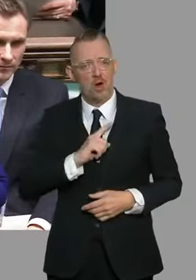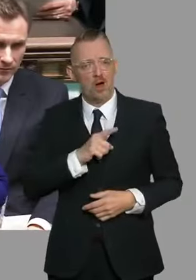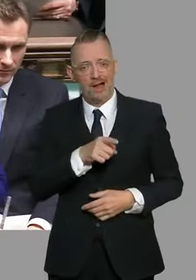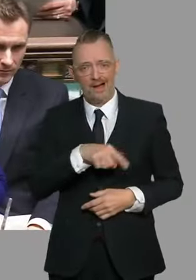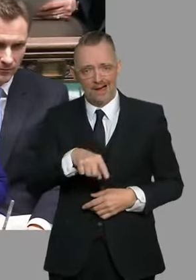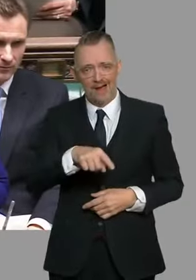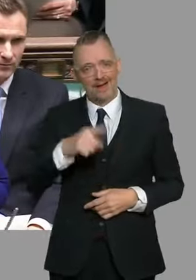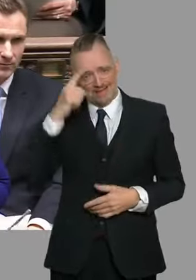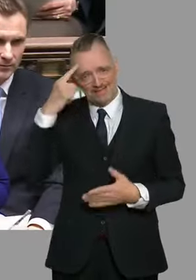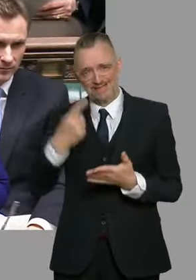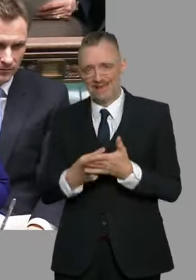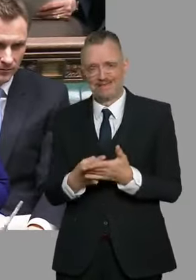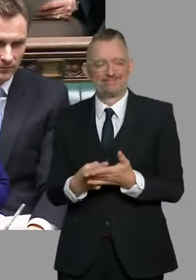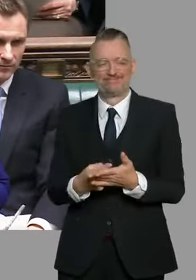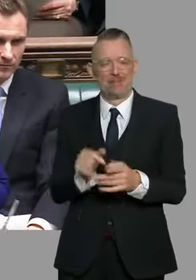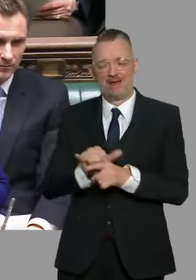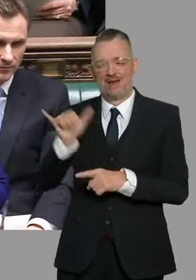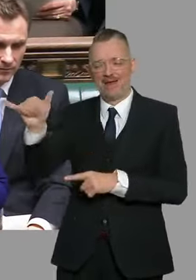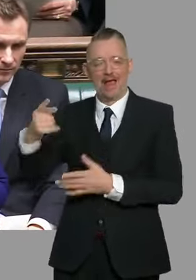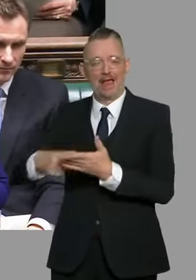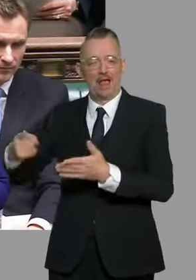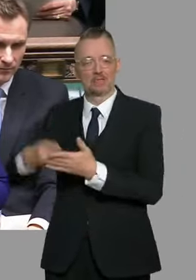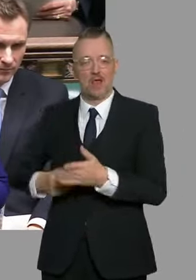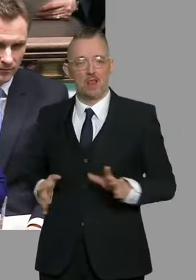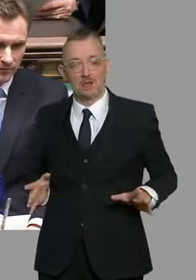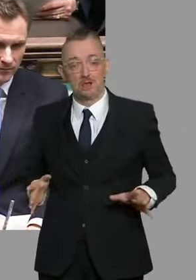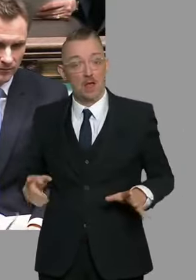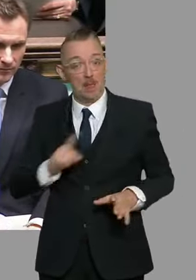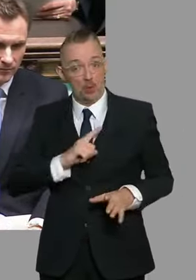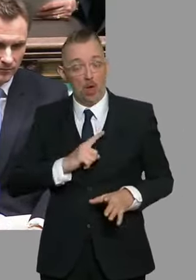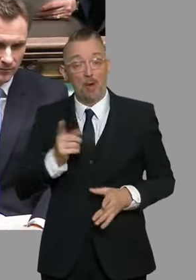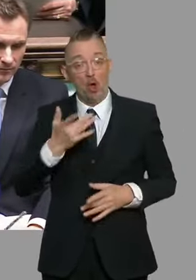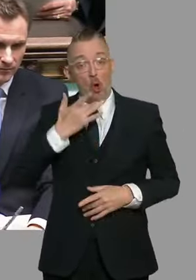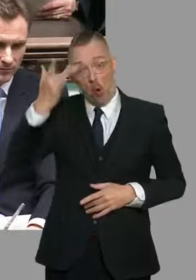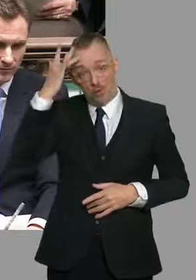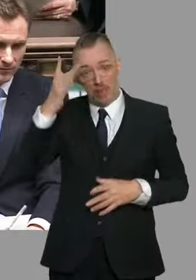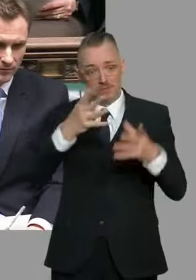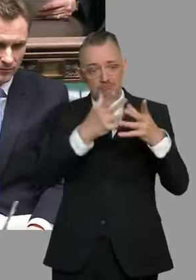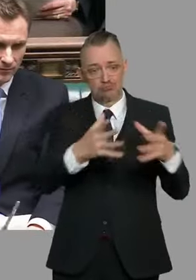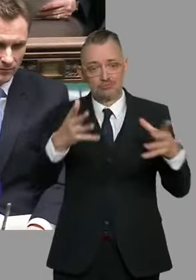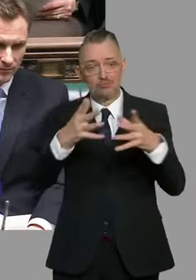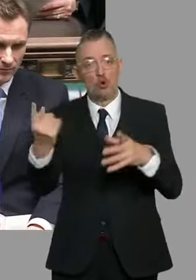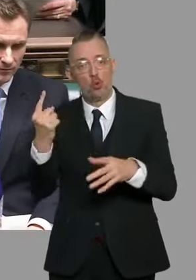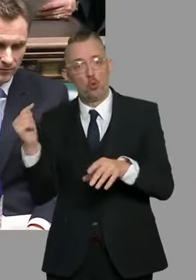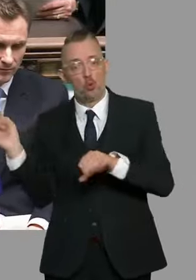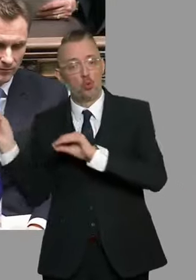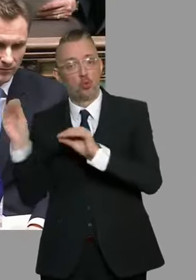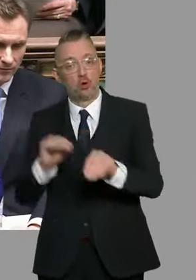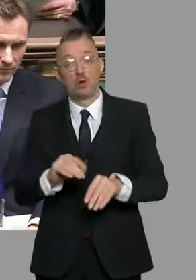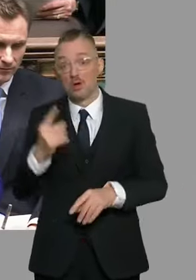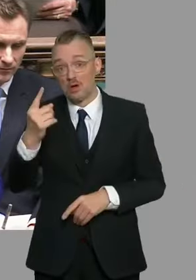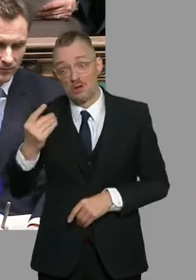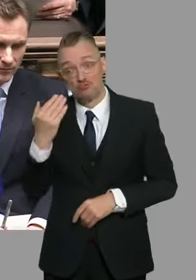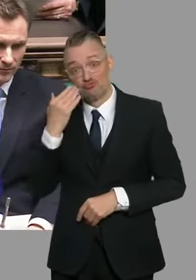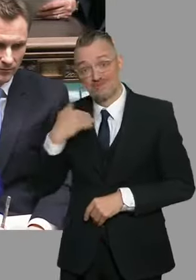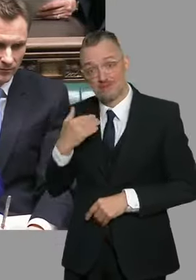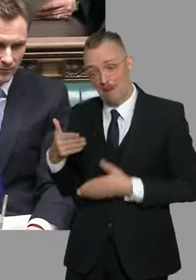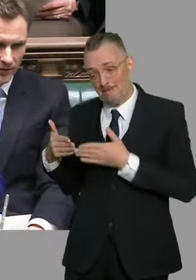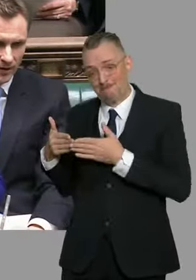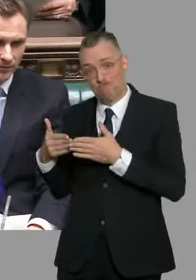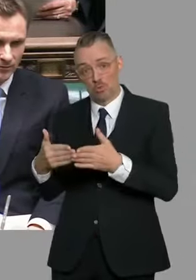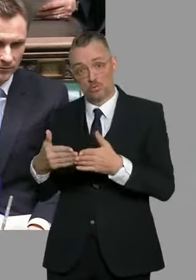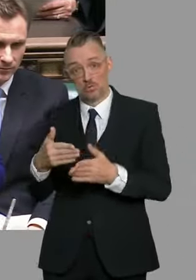Speaker, a man who arrived by small boat told Sky News he was happy Labour were in